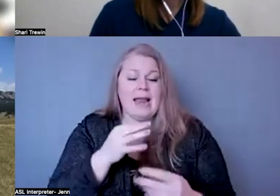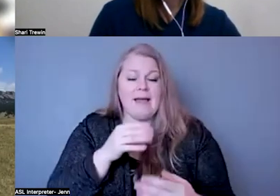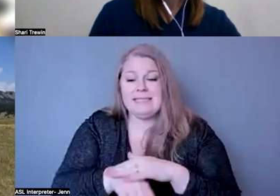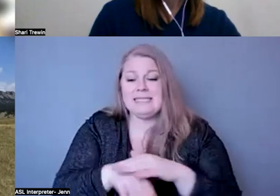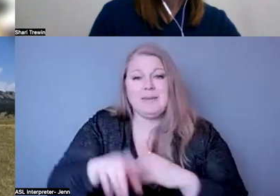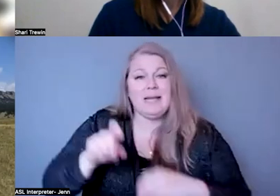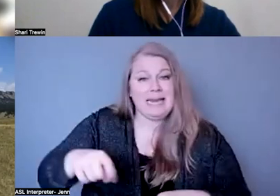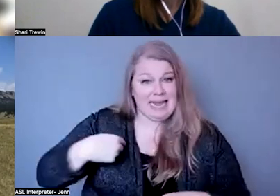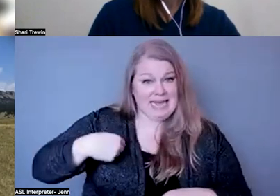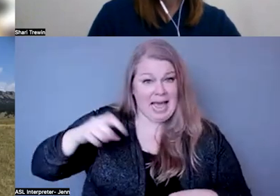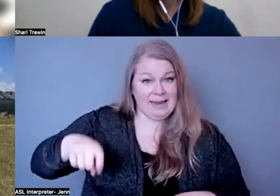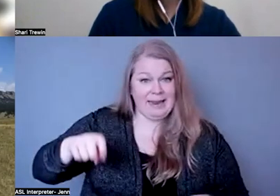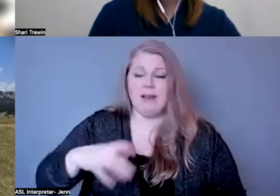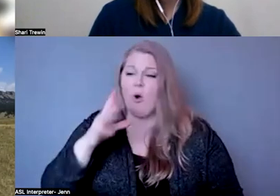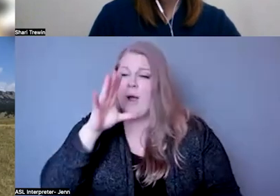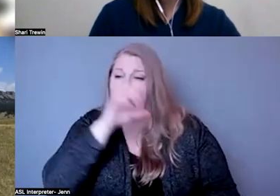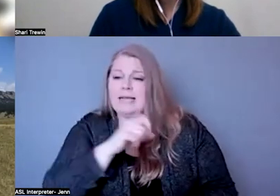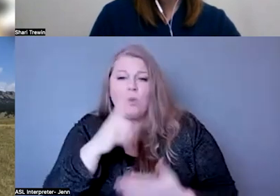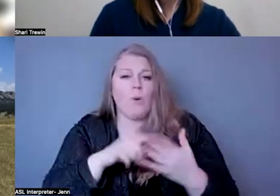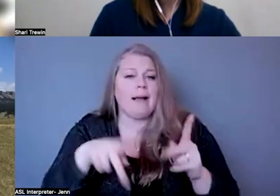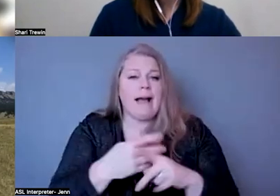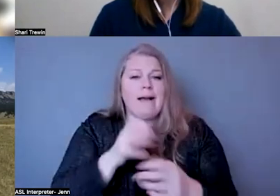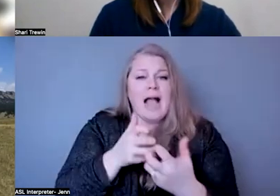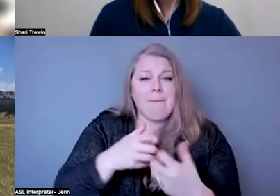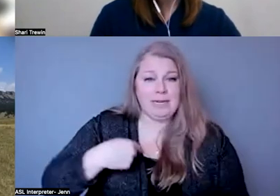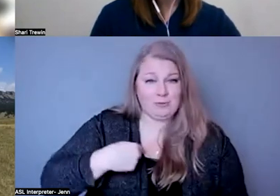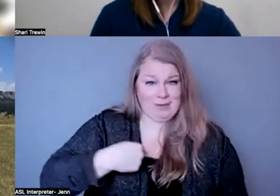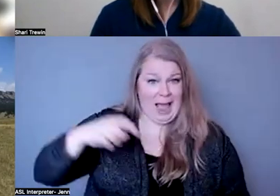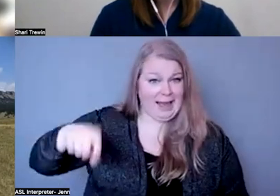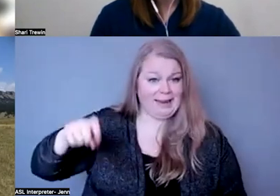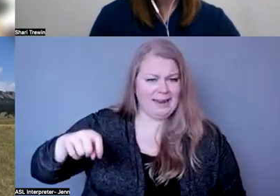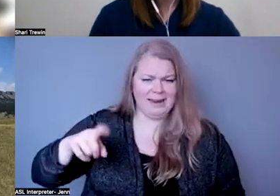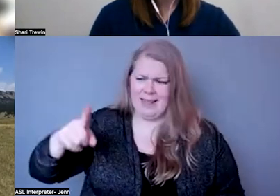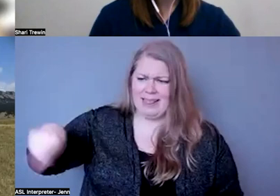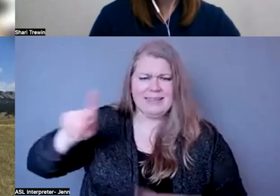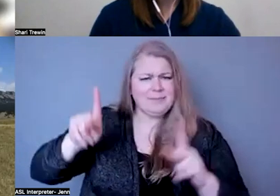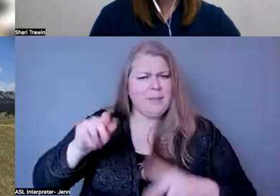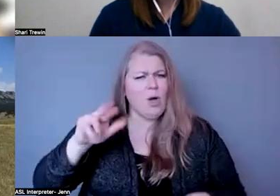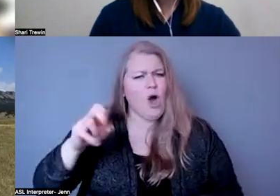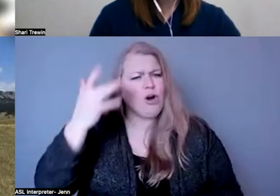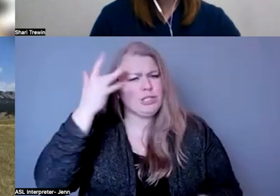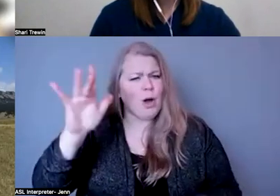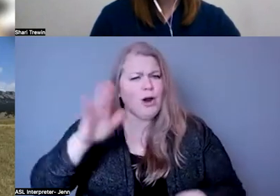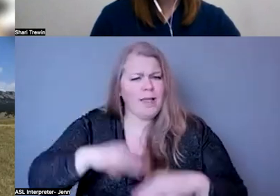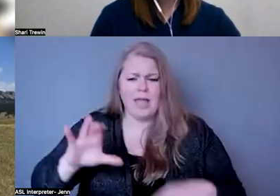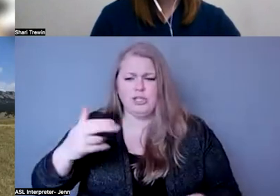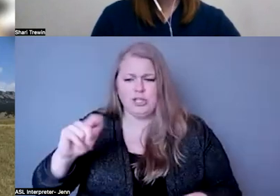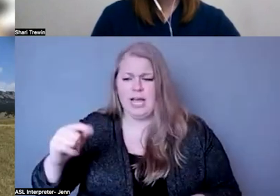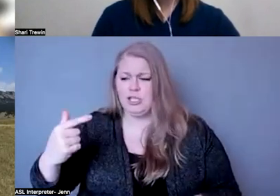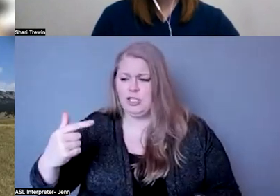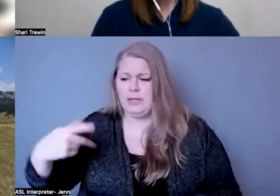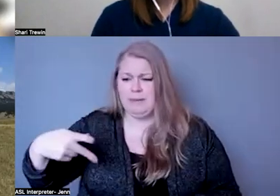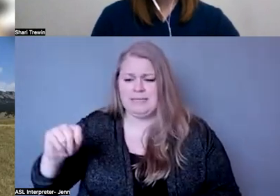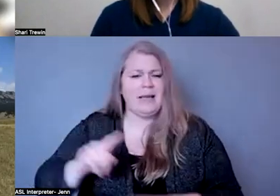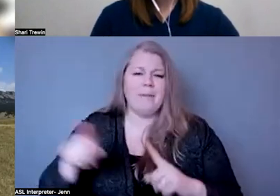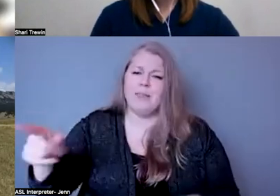might have, or guessing what kind of accommodations I need. And, these people are still smarter than ChatGPT, but they get it wrong all the